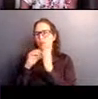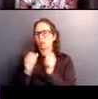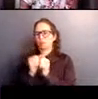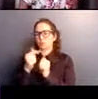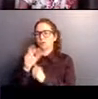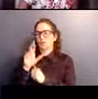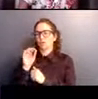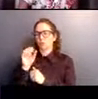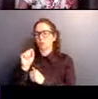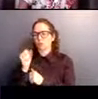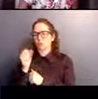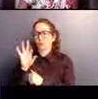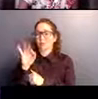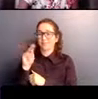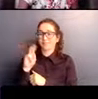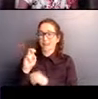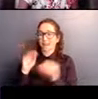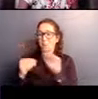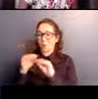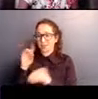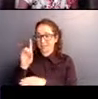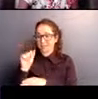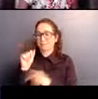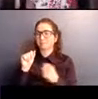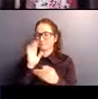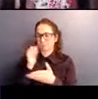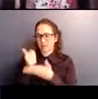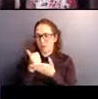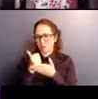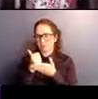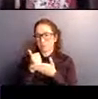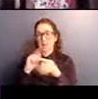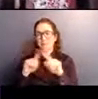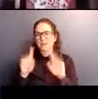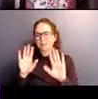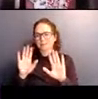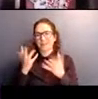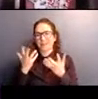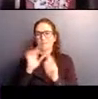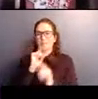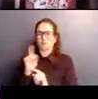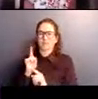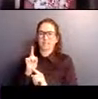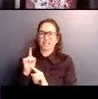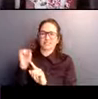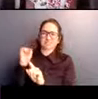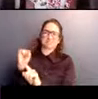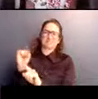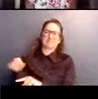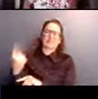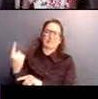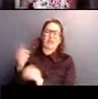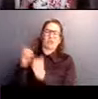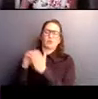or fine motor disabilities, this helps, but I don't want to single out the student with a differing